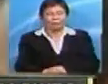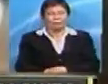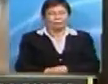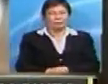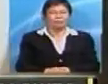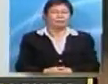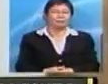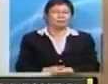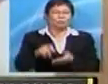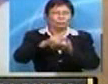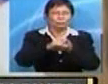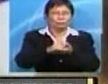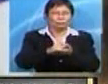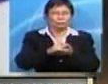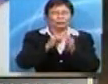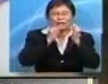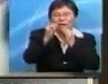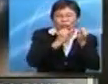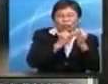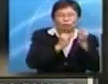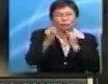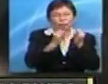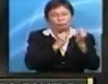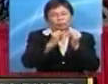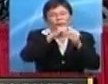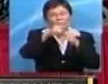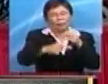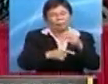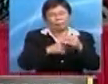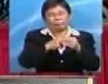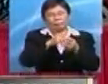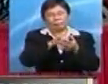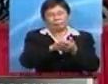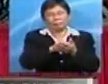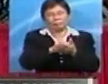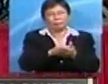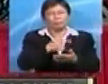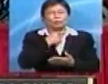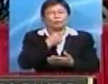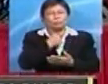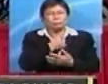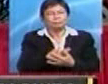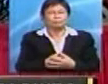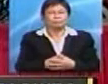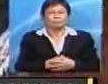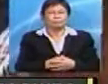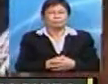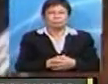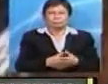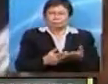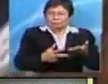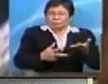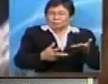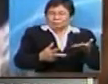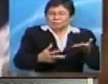the transcripts of those interviews, including the comportment of both of those women. Yeah. I'm curious to know if that was sanctioned by the investigation to